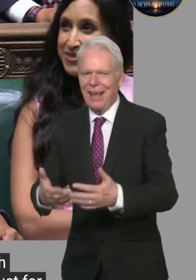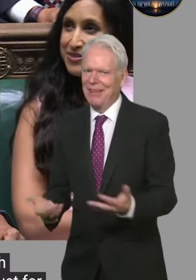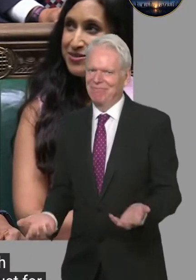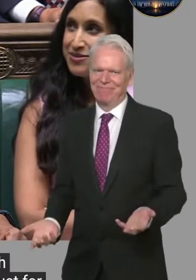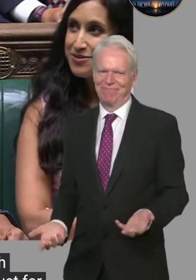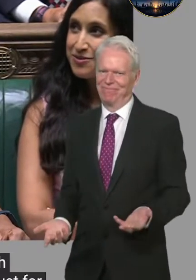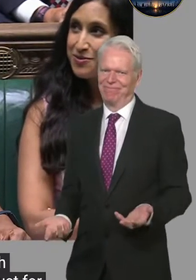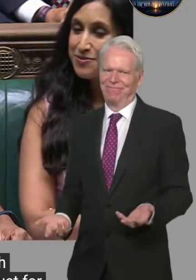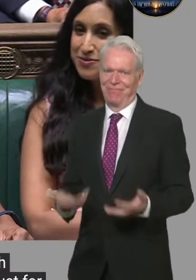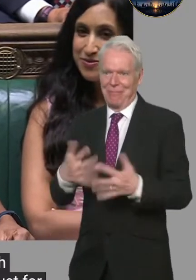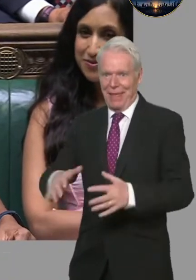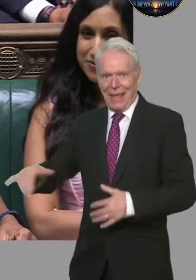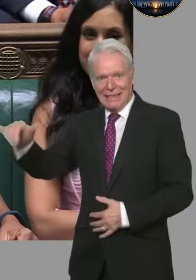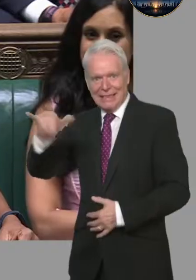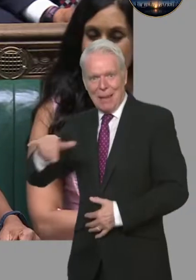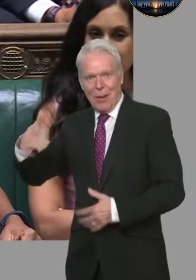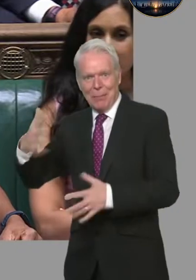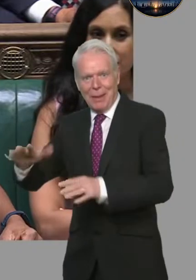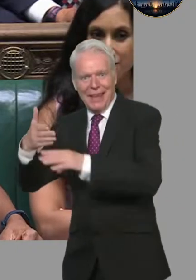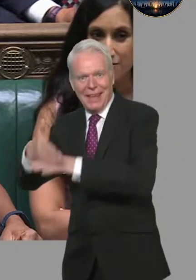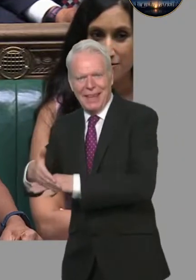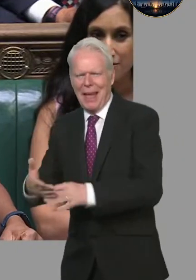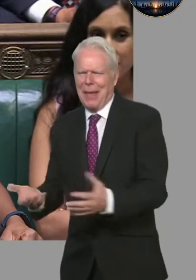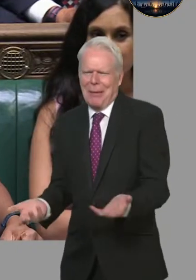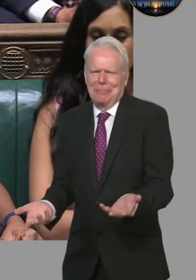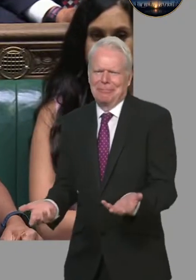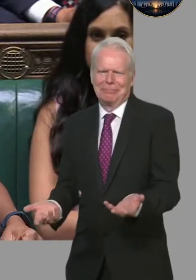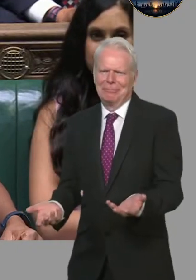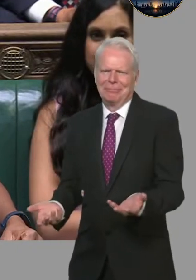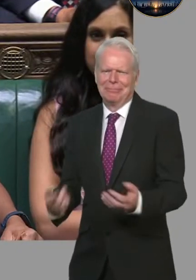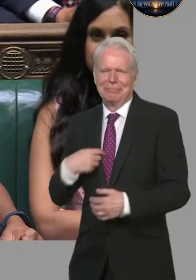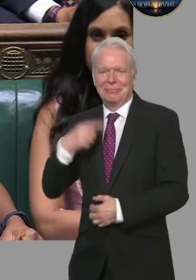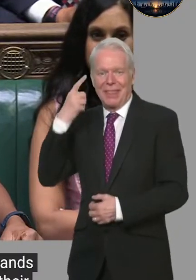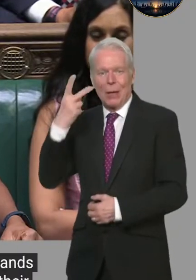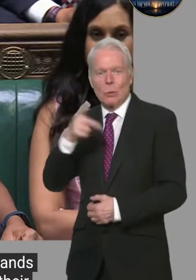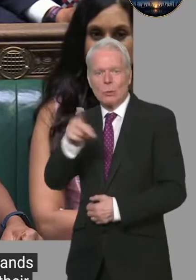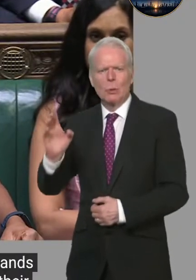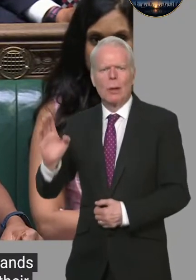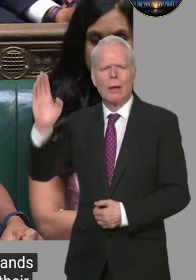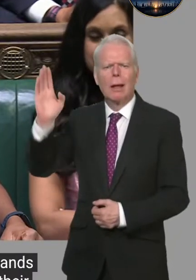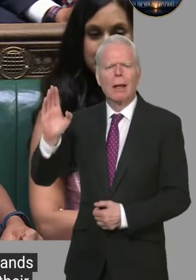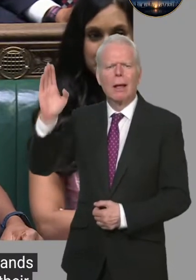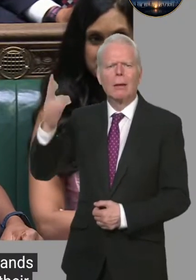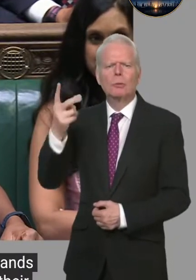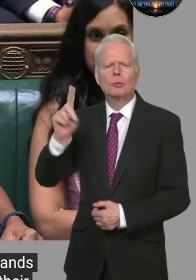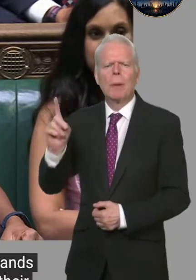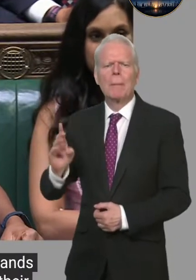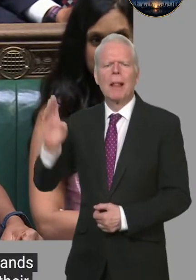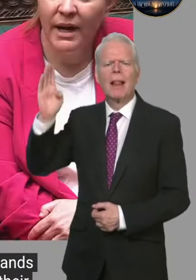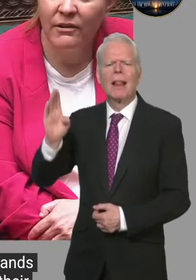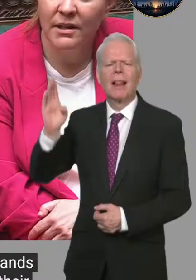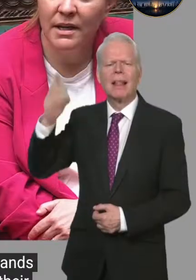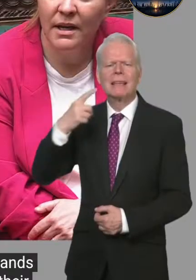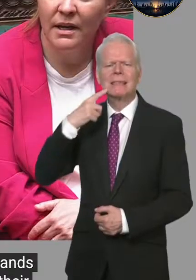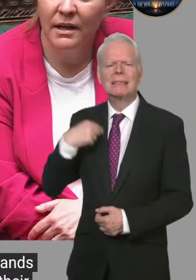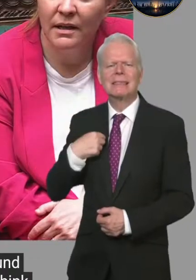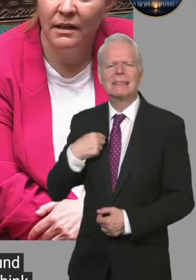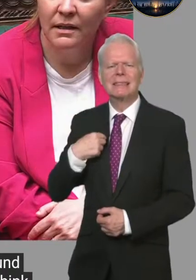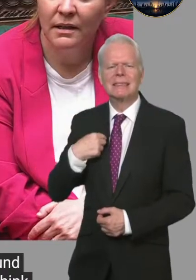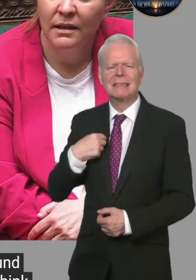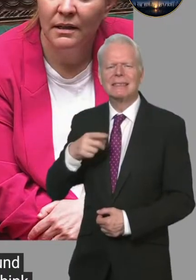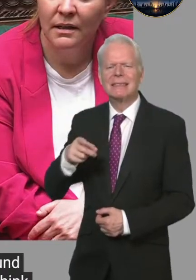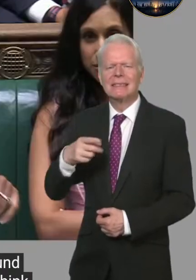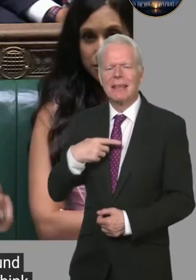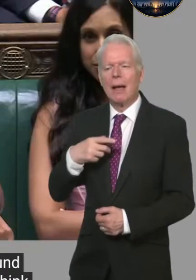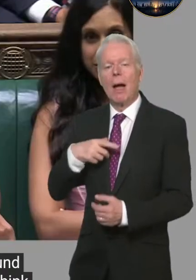found that 0% of teachers think the Education Secretary is doing a good job.